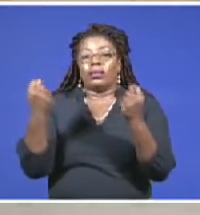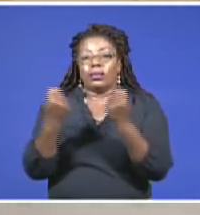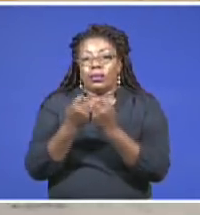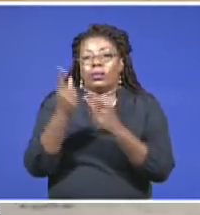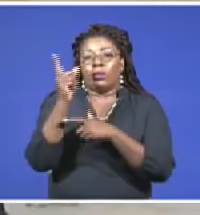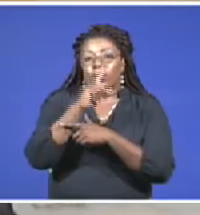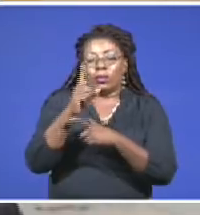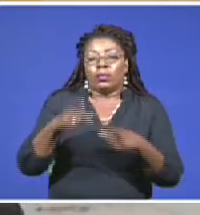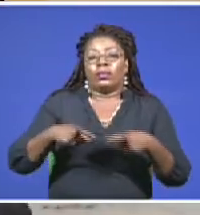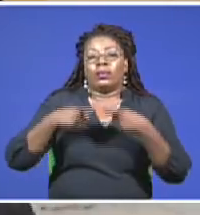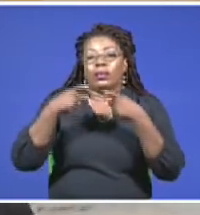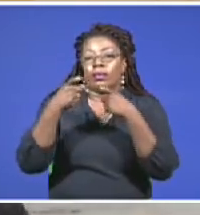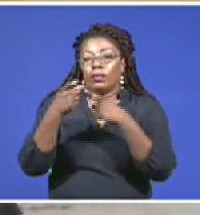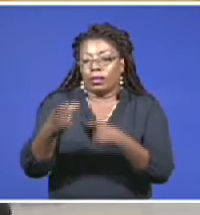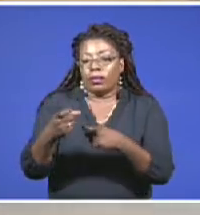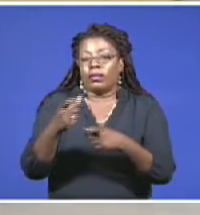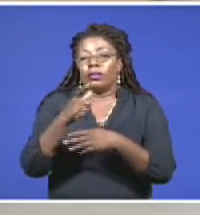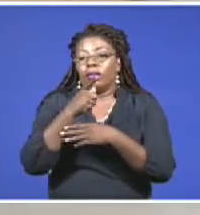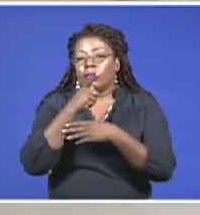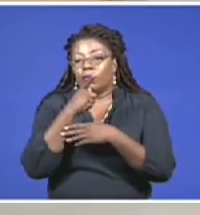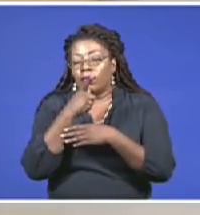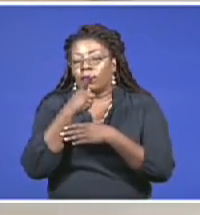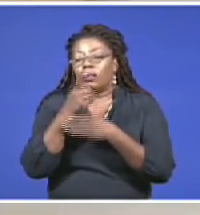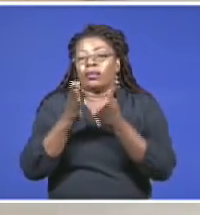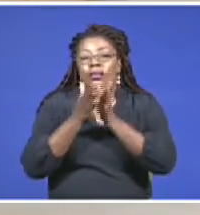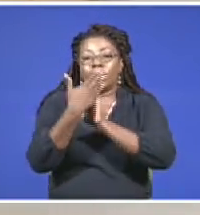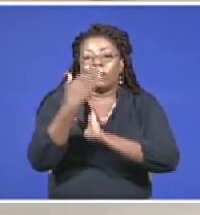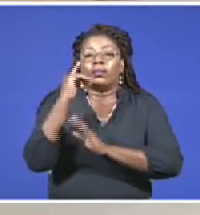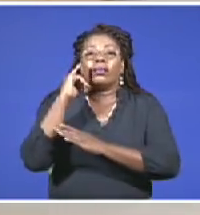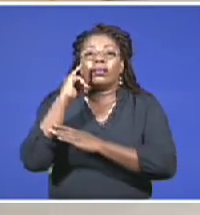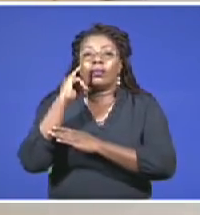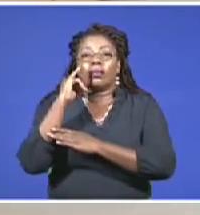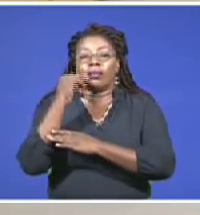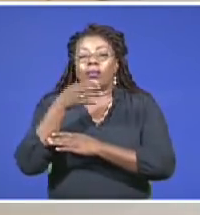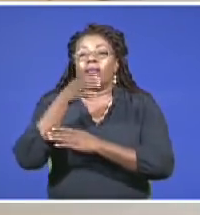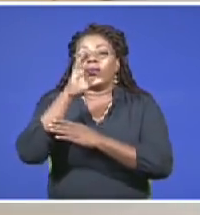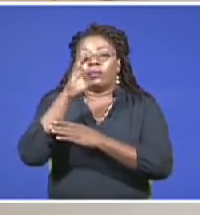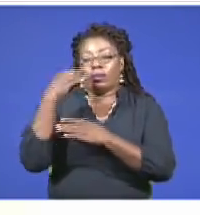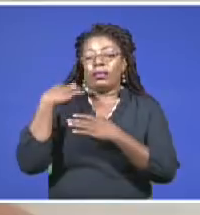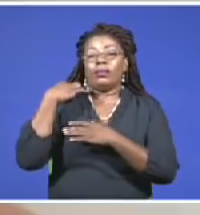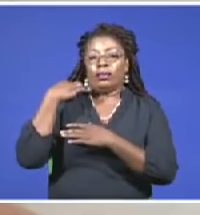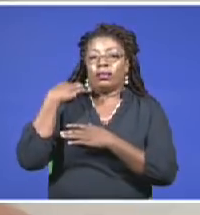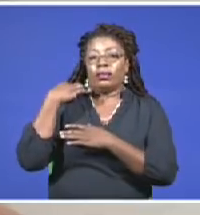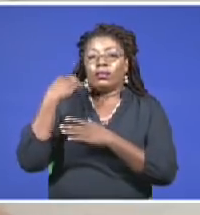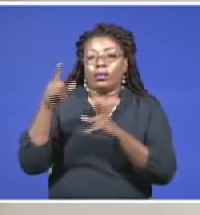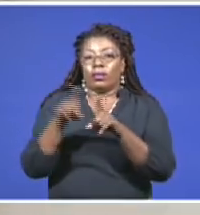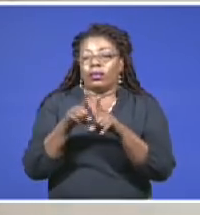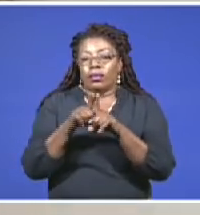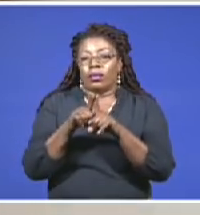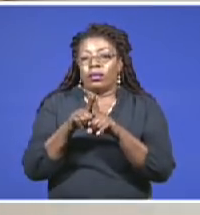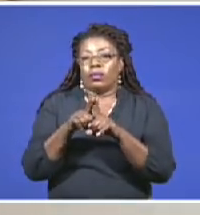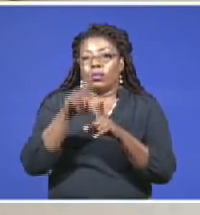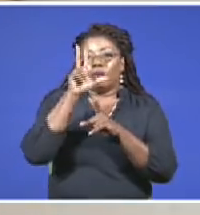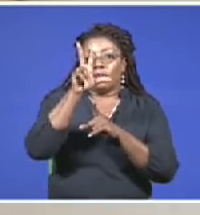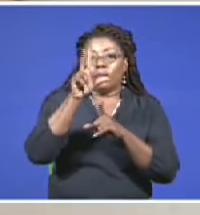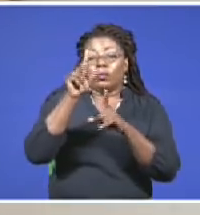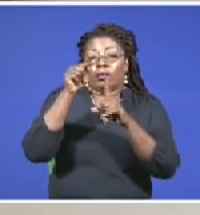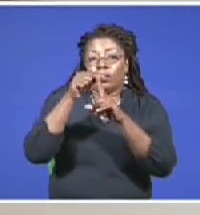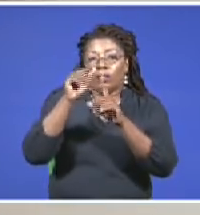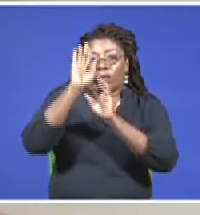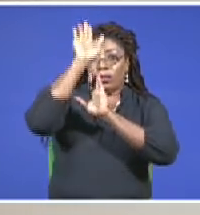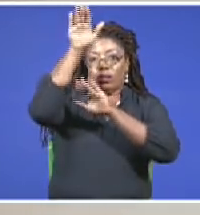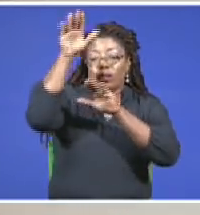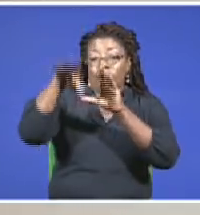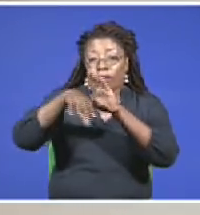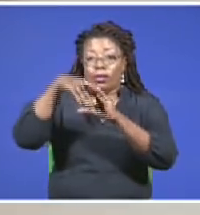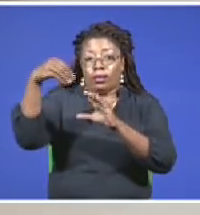where we provided lunch, sandwiches, drinks, t-shirts, certificates. We did a 3-point shootout where we had, you know,